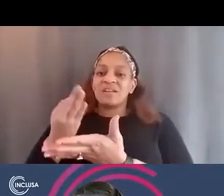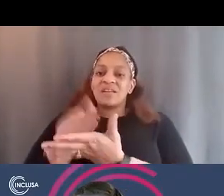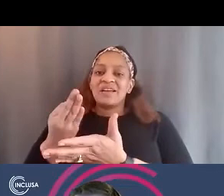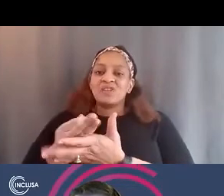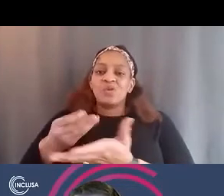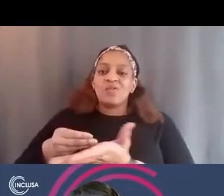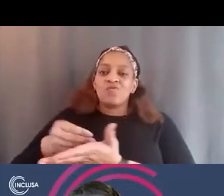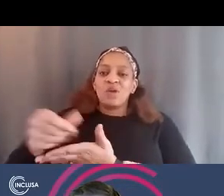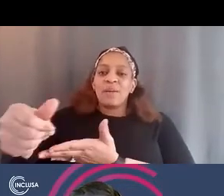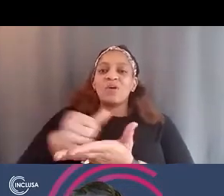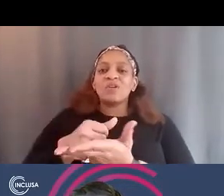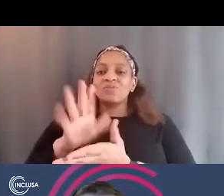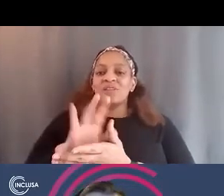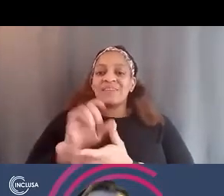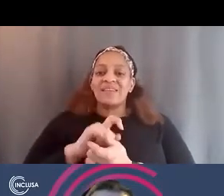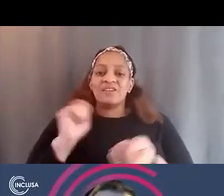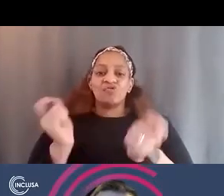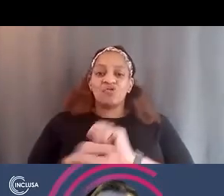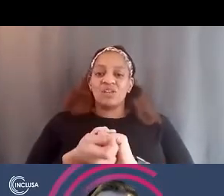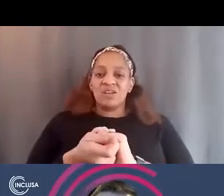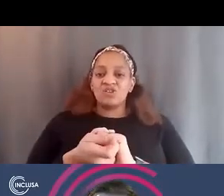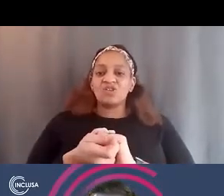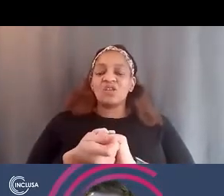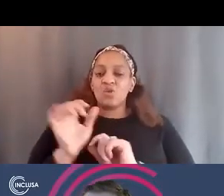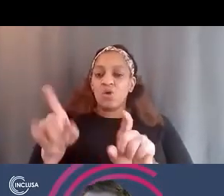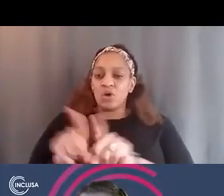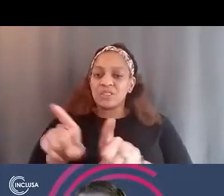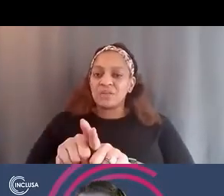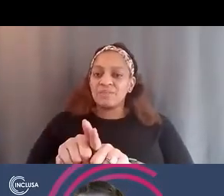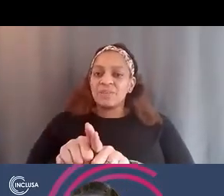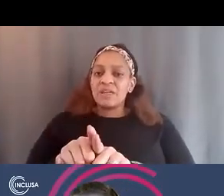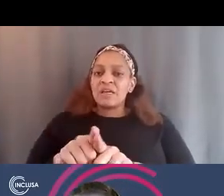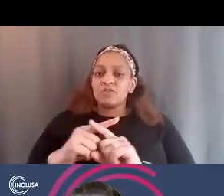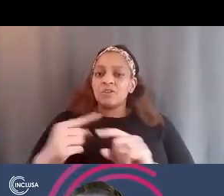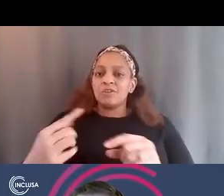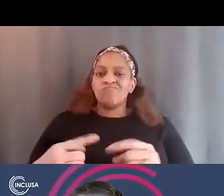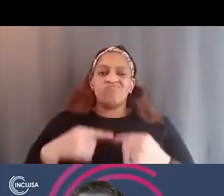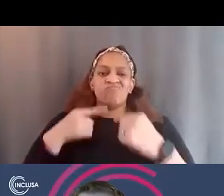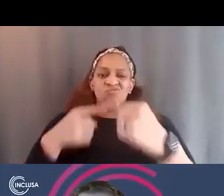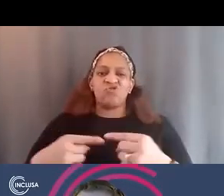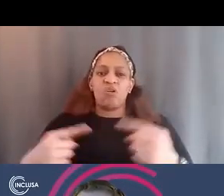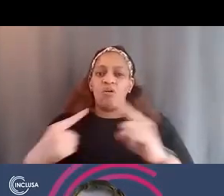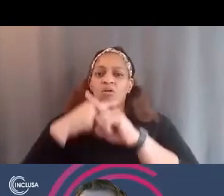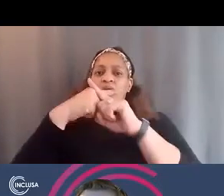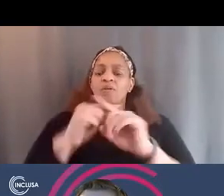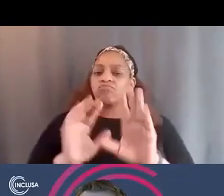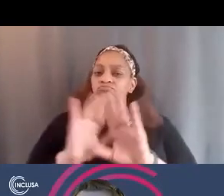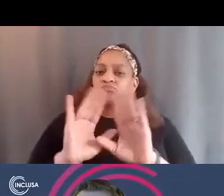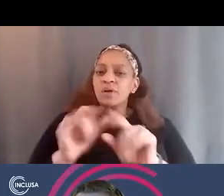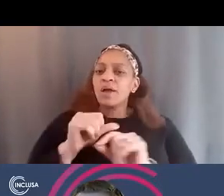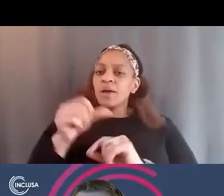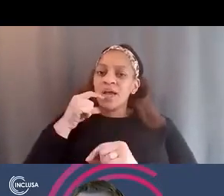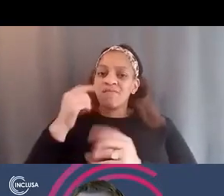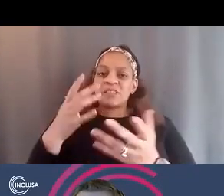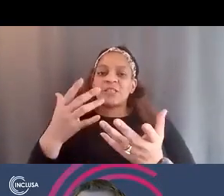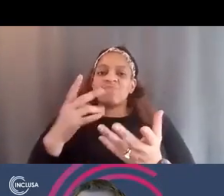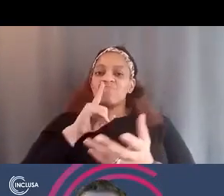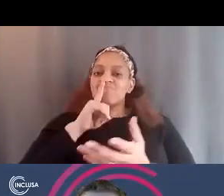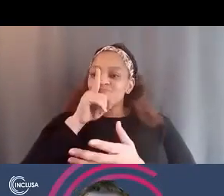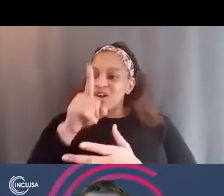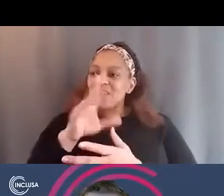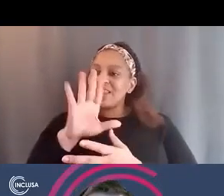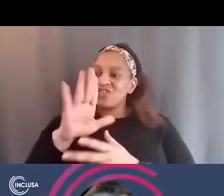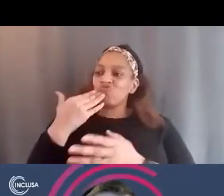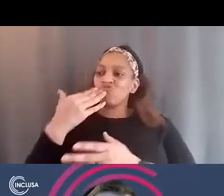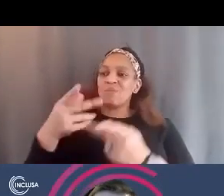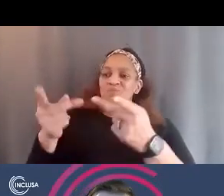reimbursement strategies changing also. So it didn't create a cliff for them to drop off of. They were able to really position themselves to